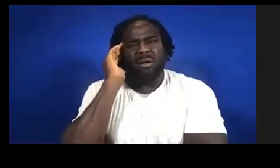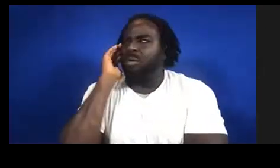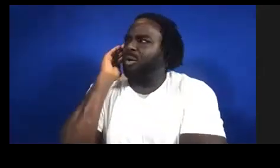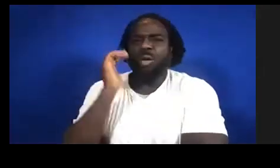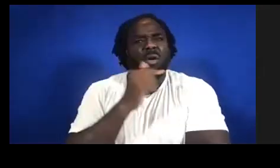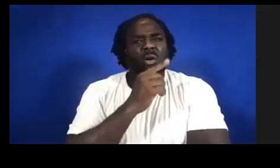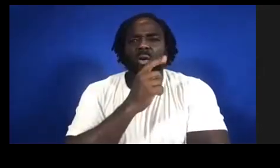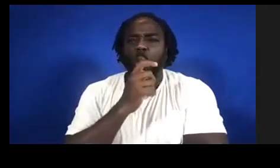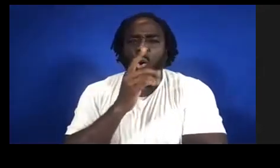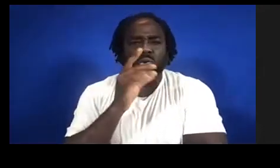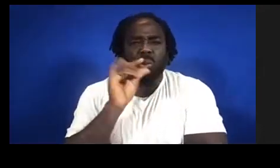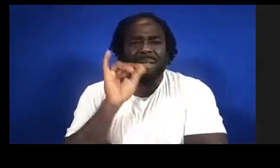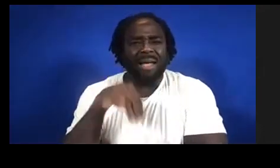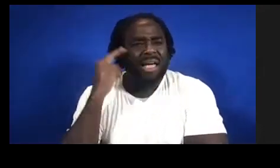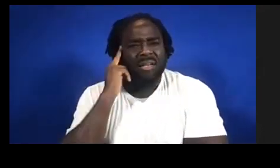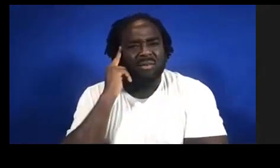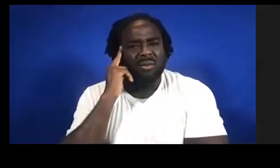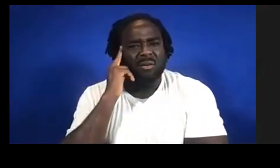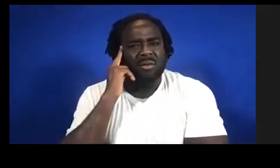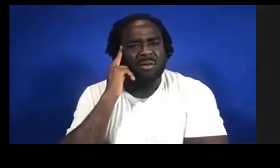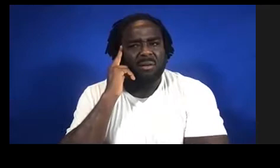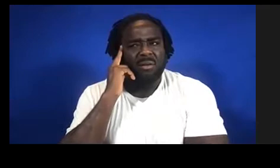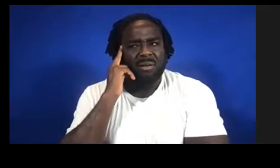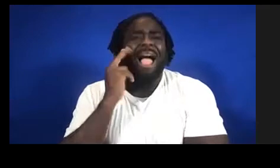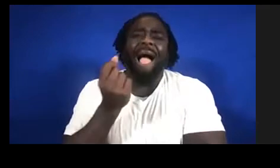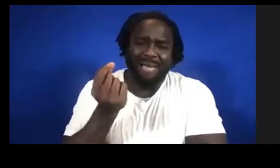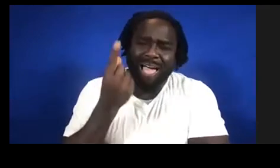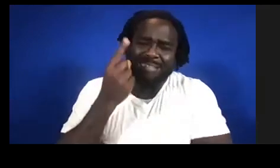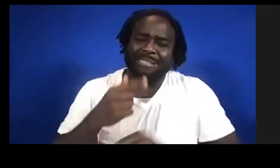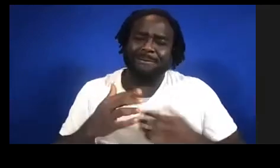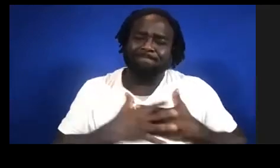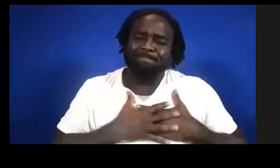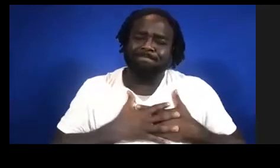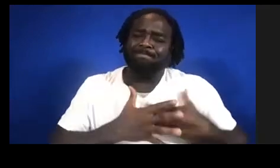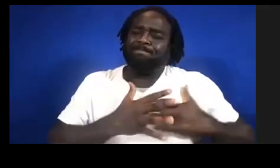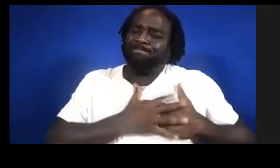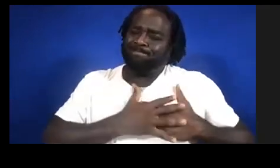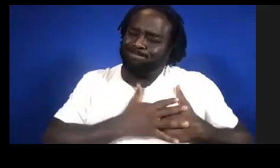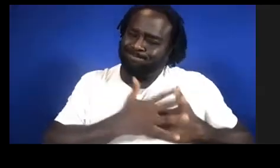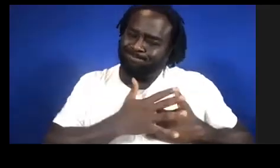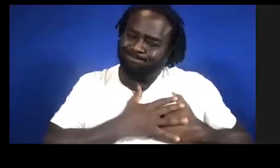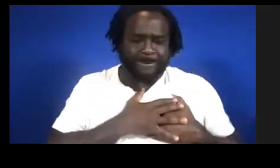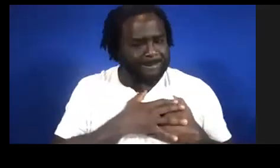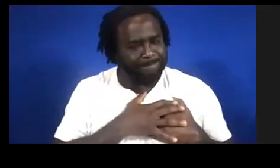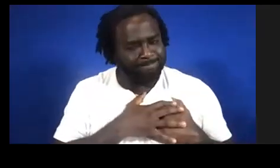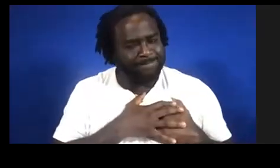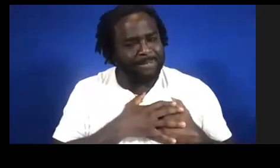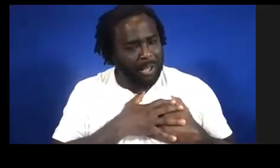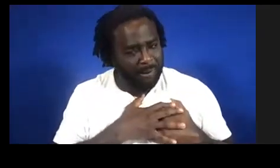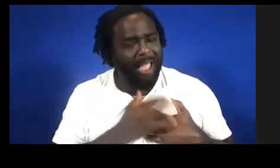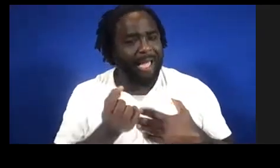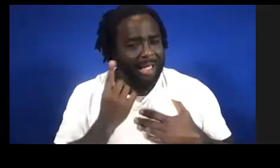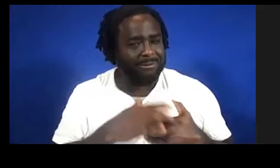But I'm sitting there. I remember watching this, and I'm like, who who is playing music while the ship is